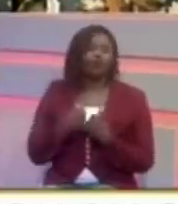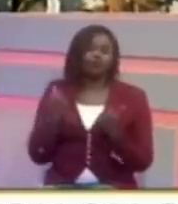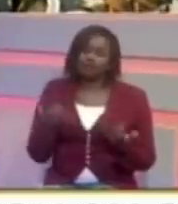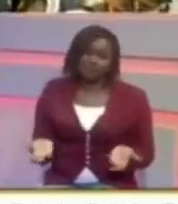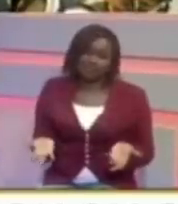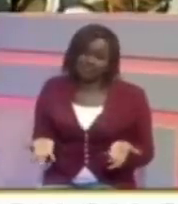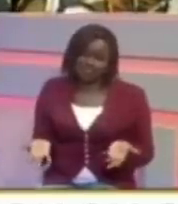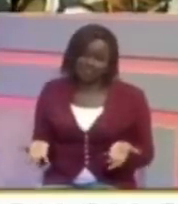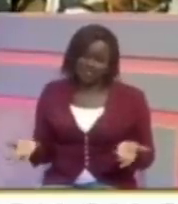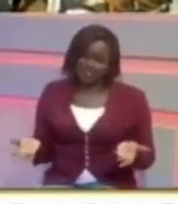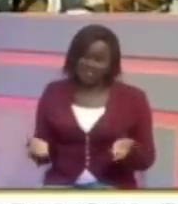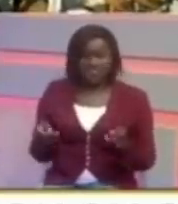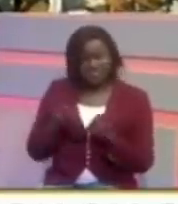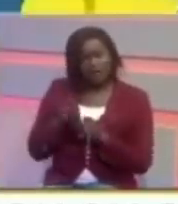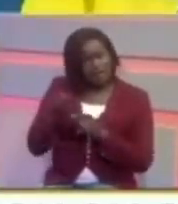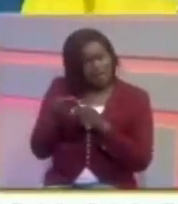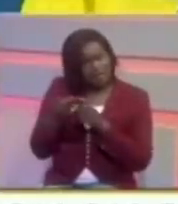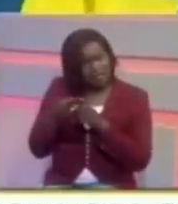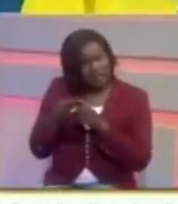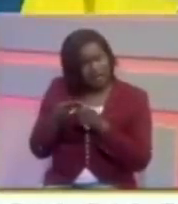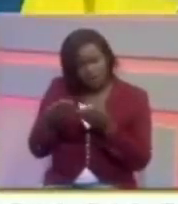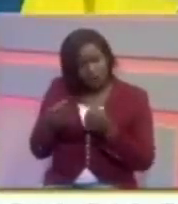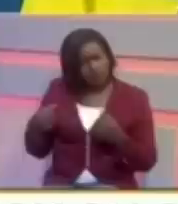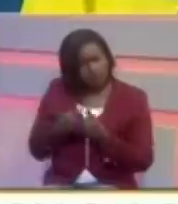and he nearly caused me an accident,